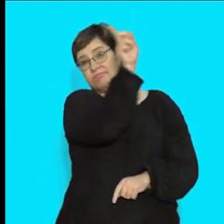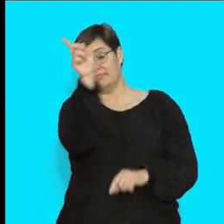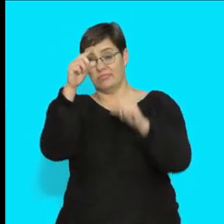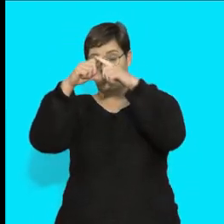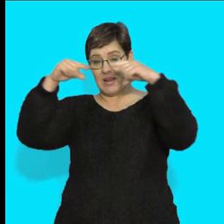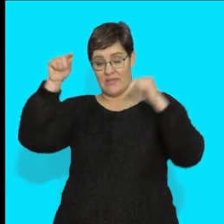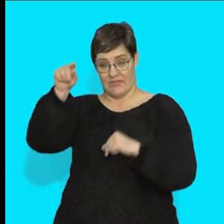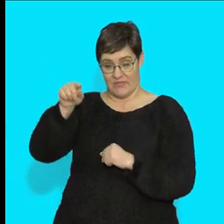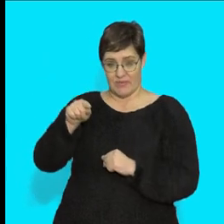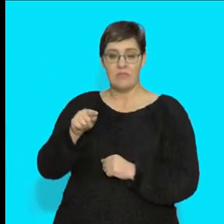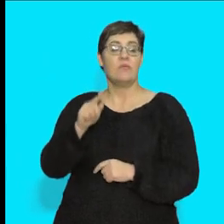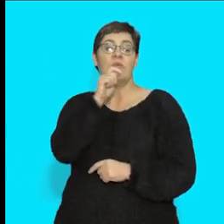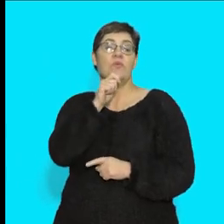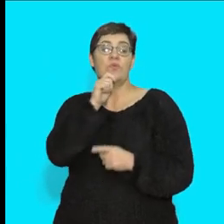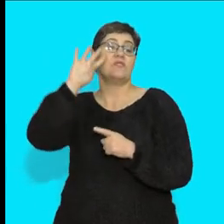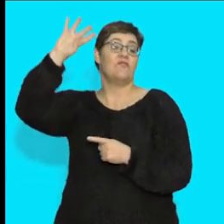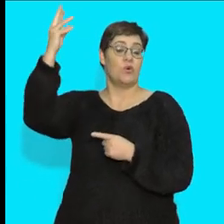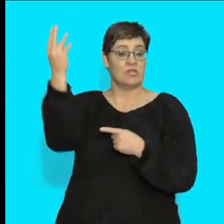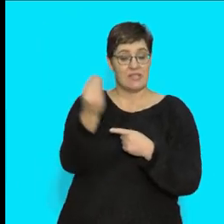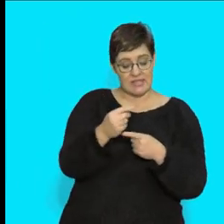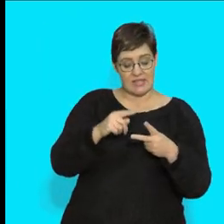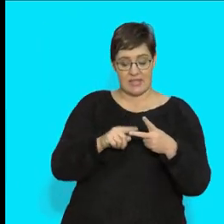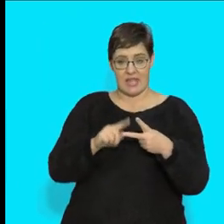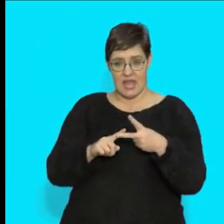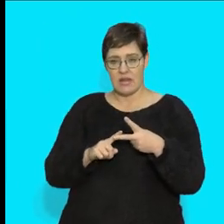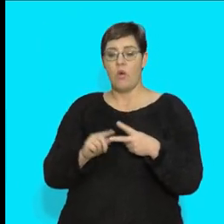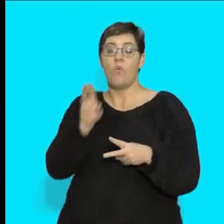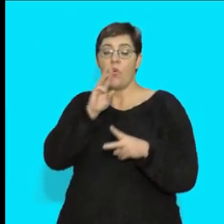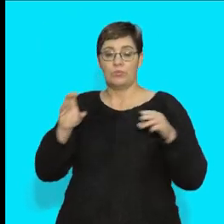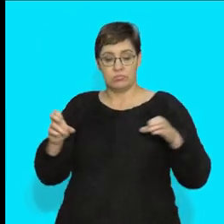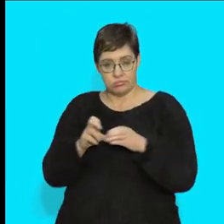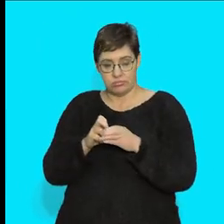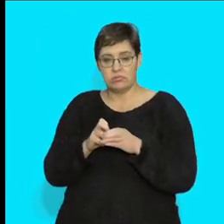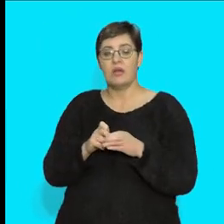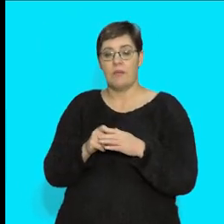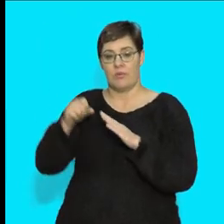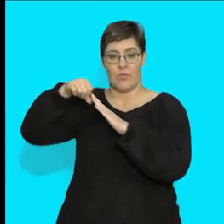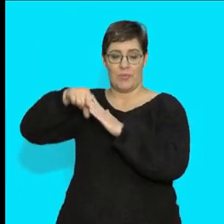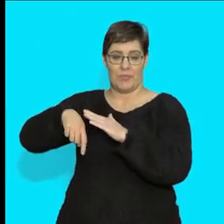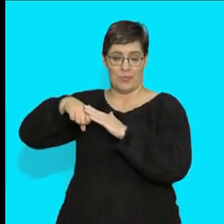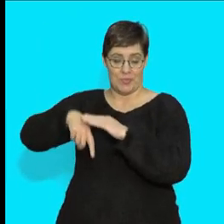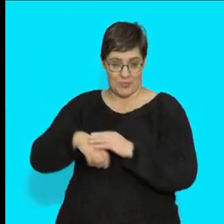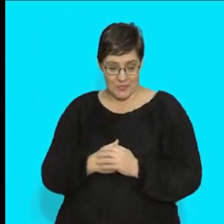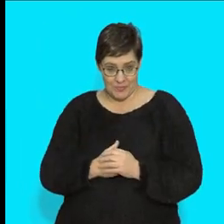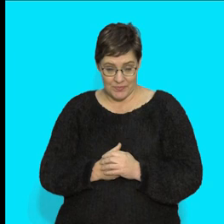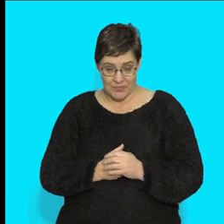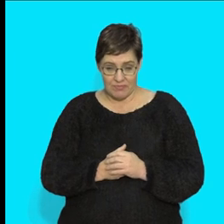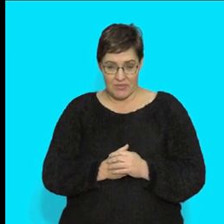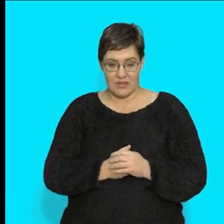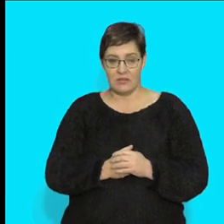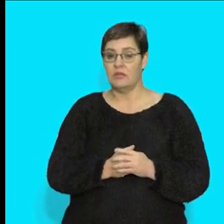over here where we're going to use photosynthesis and where the water is going to be lost. So again, then we link